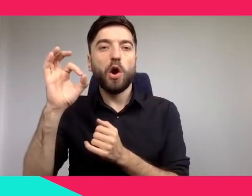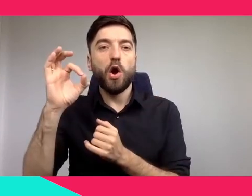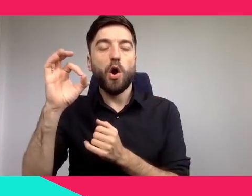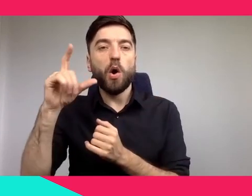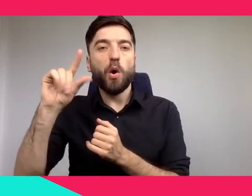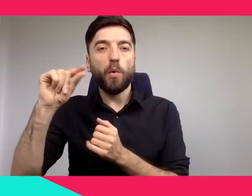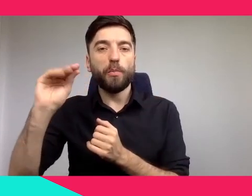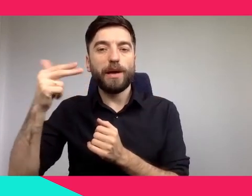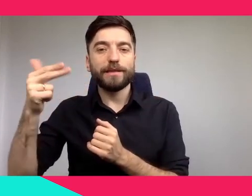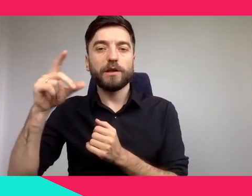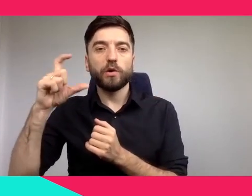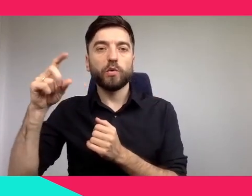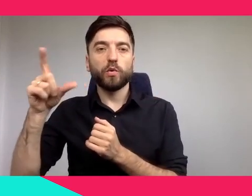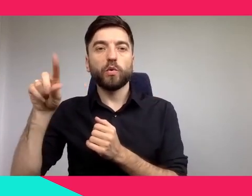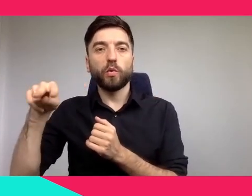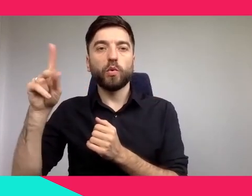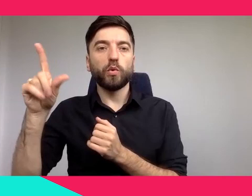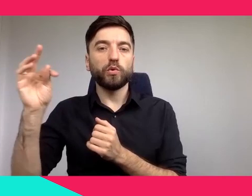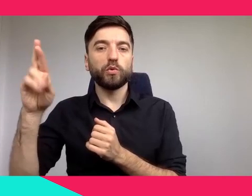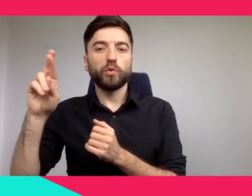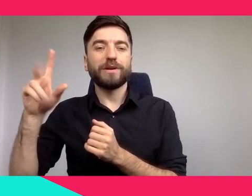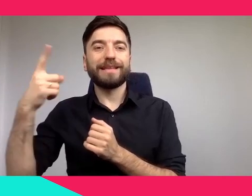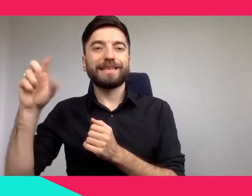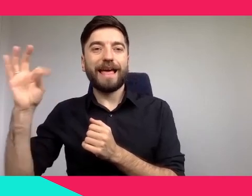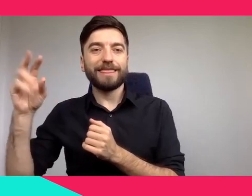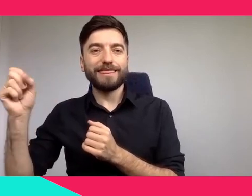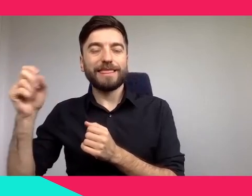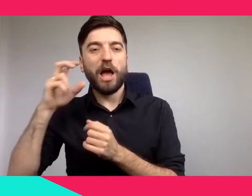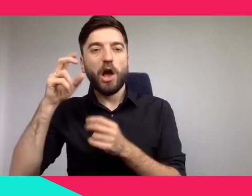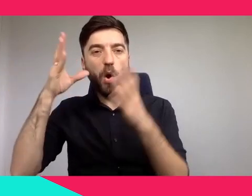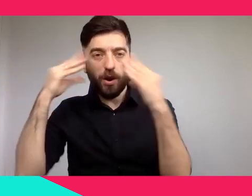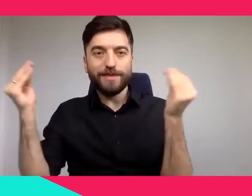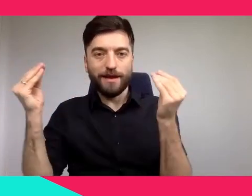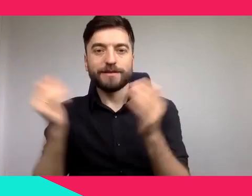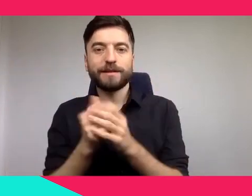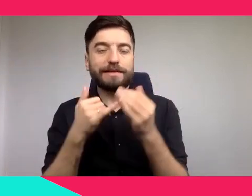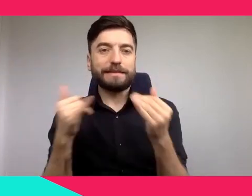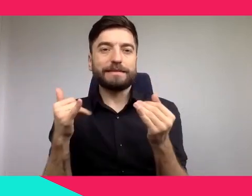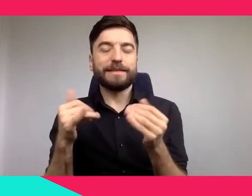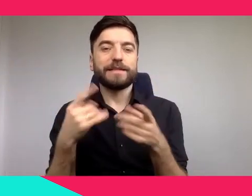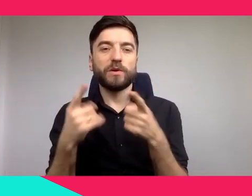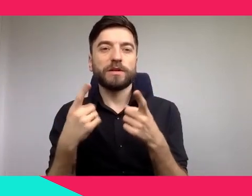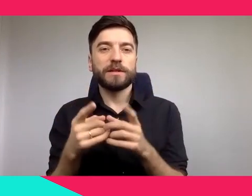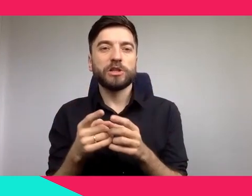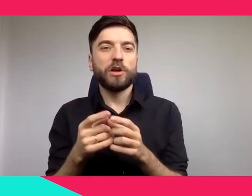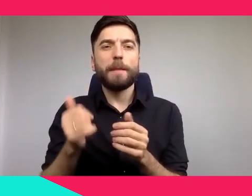museum professionals that started organizing hackathons to really open museum